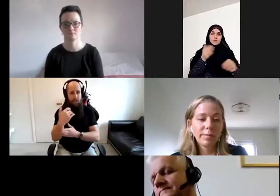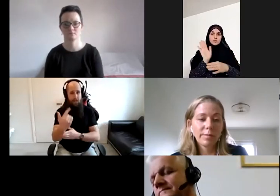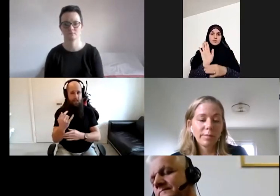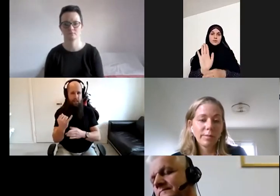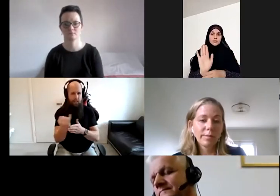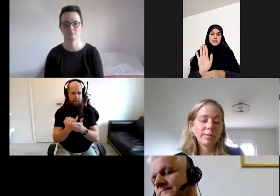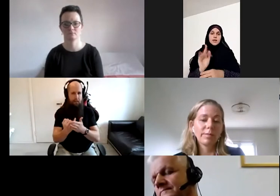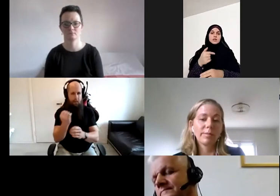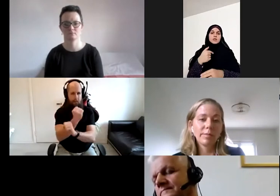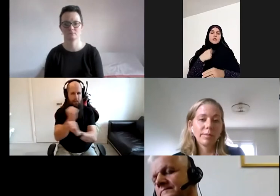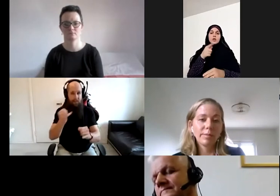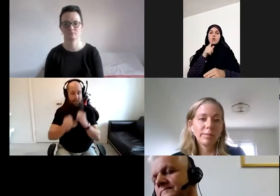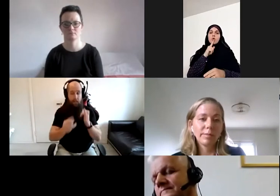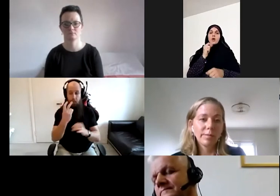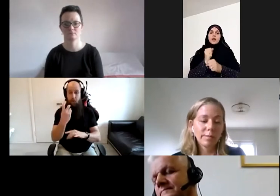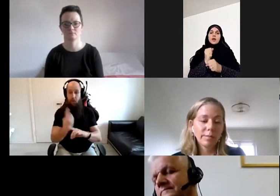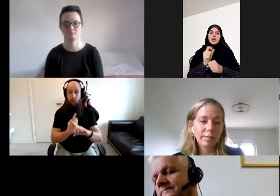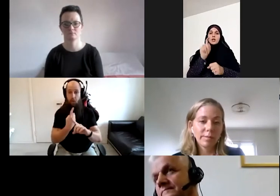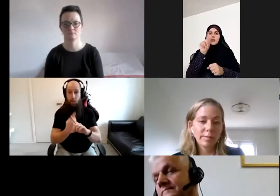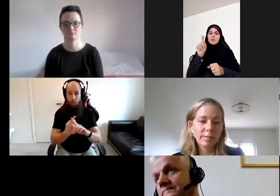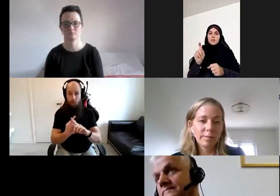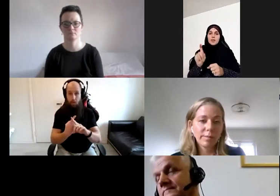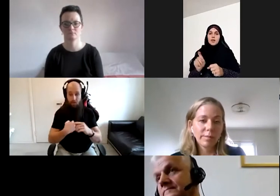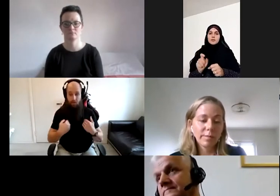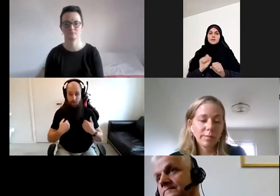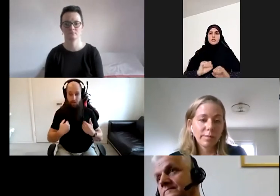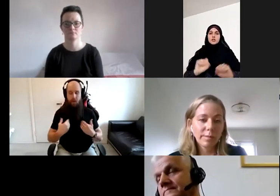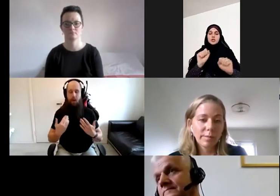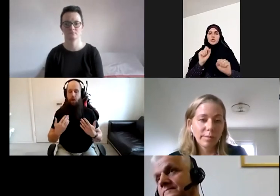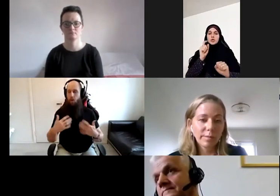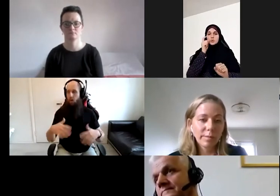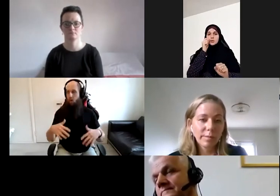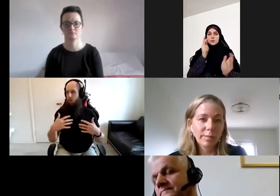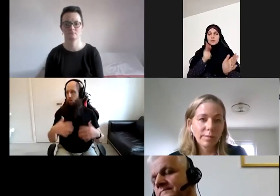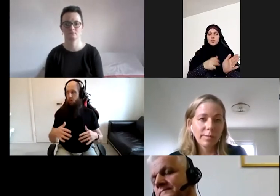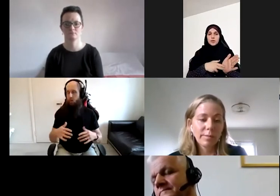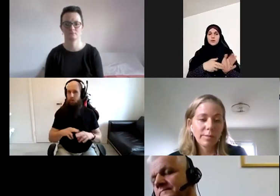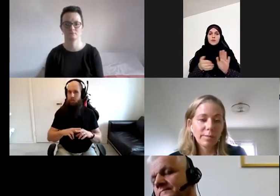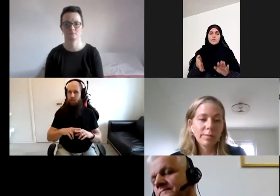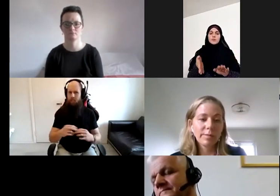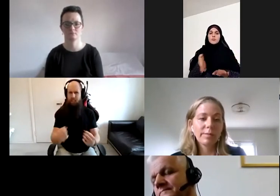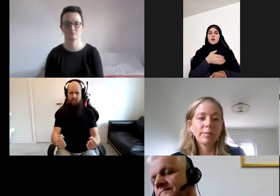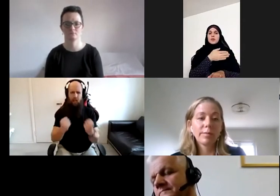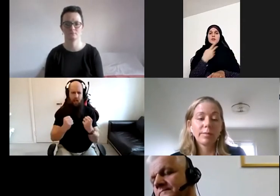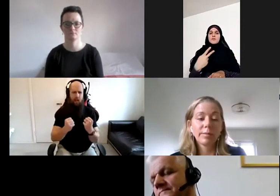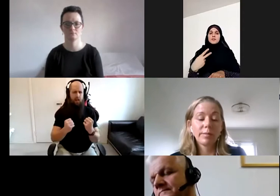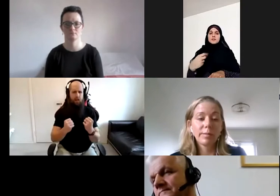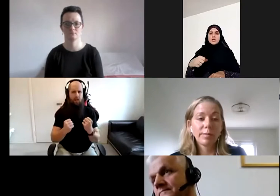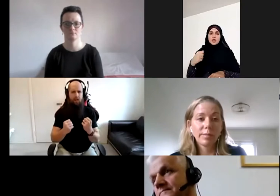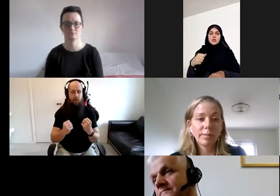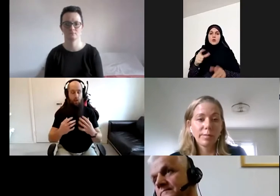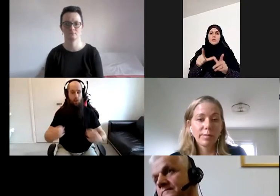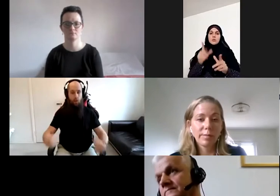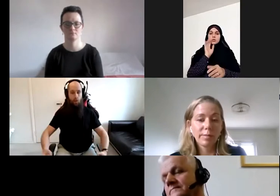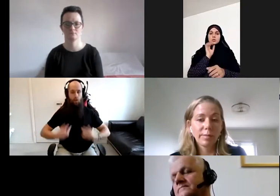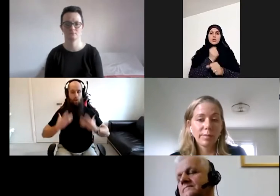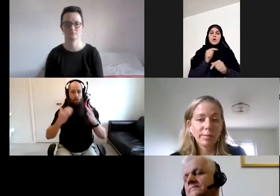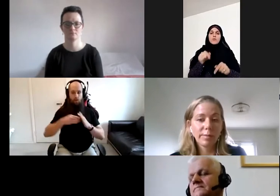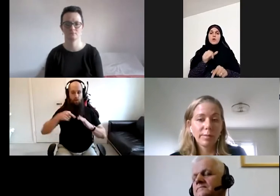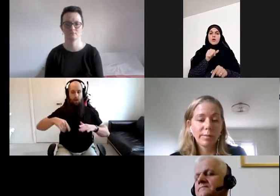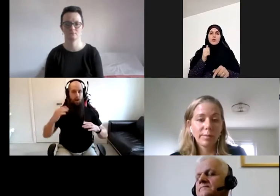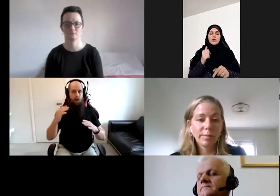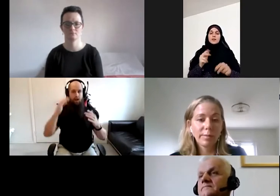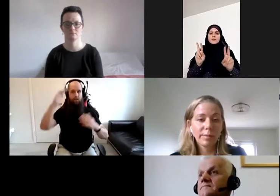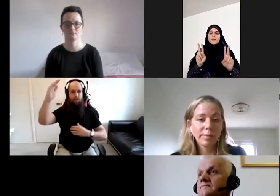Bosnia over the past 20 years, this is one of the most empowering experiences I've had, because I've had an opportunity to